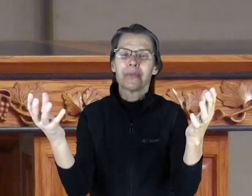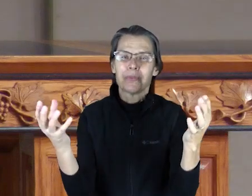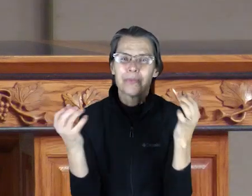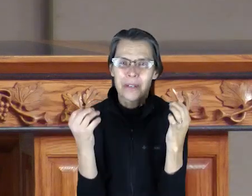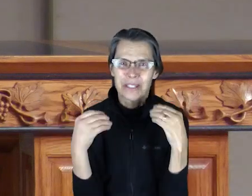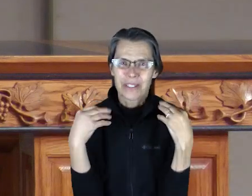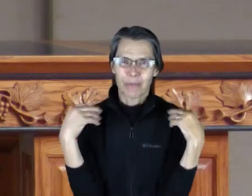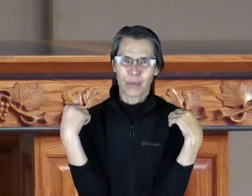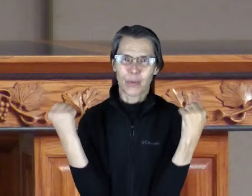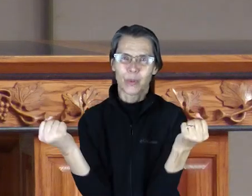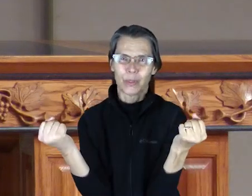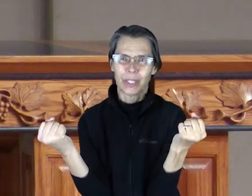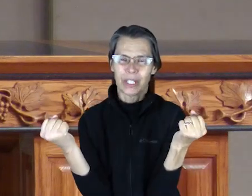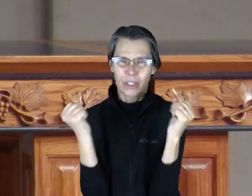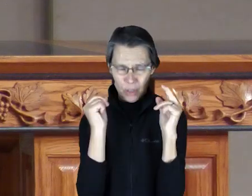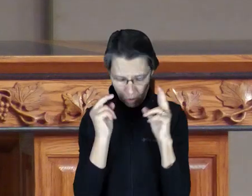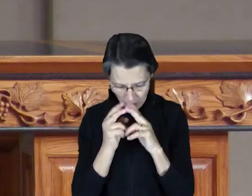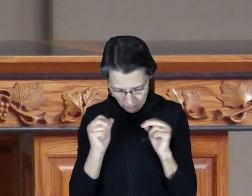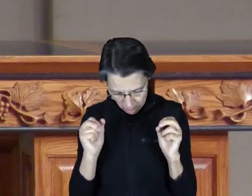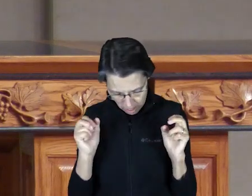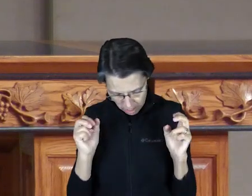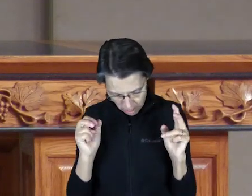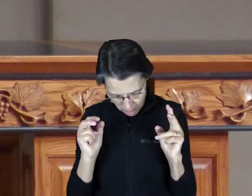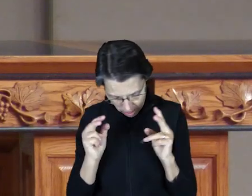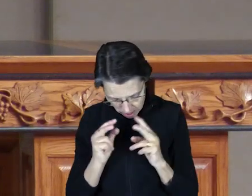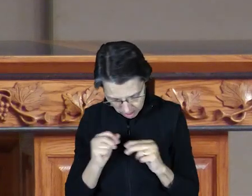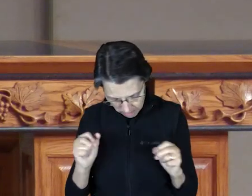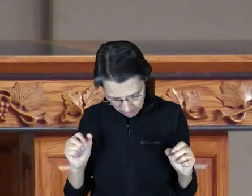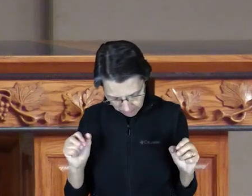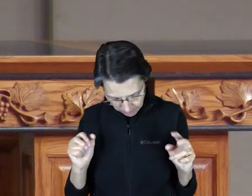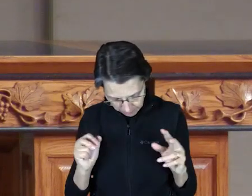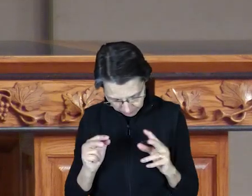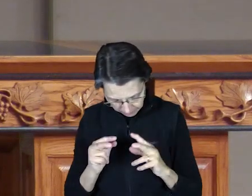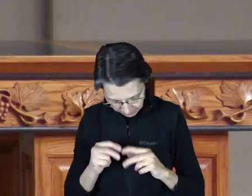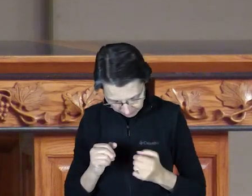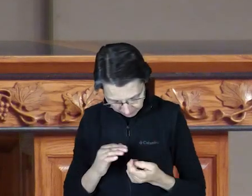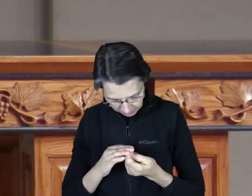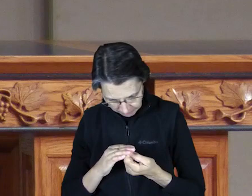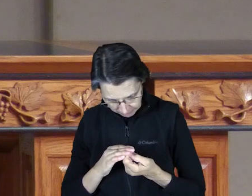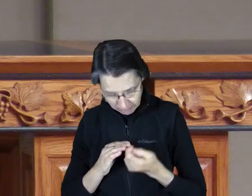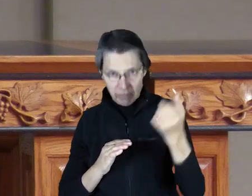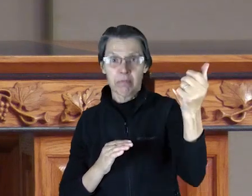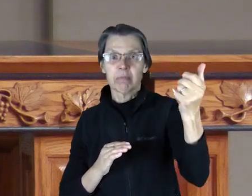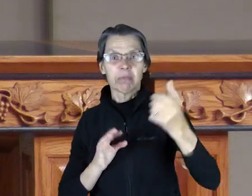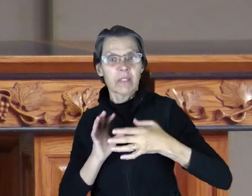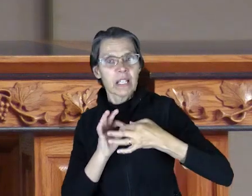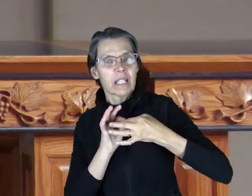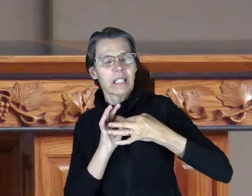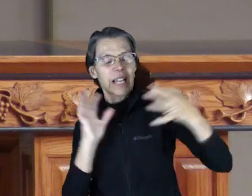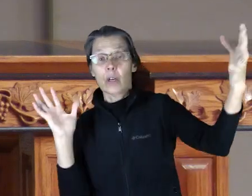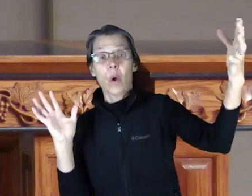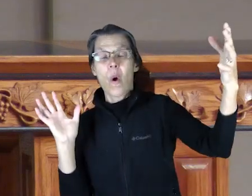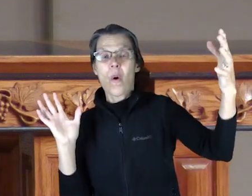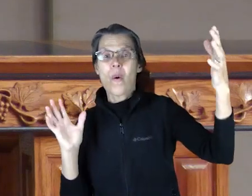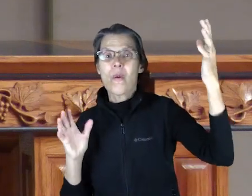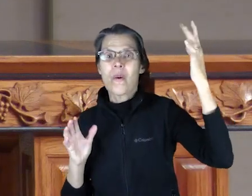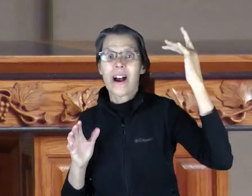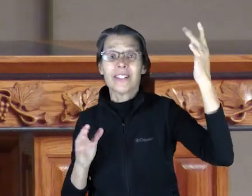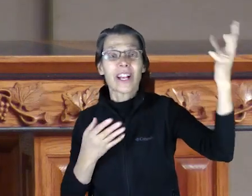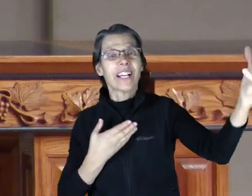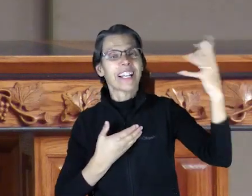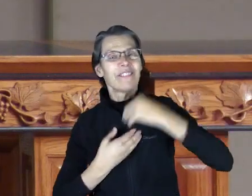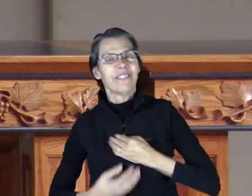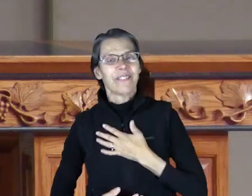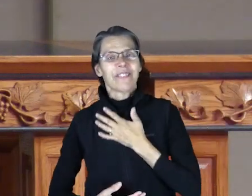that God wants to give you the courage to let go of whatever that is so that God can fill you with